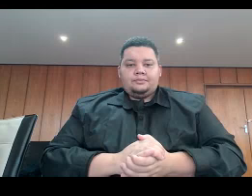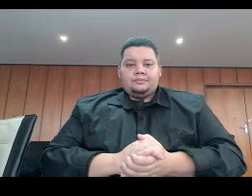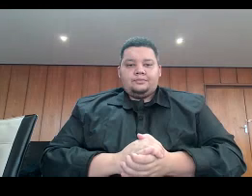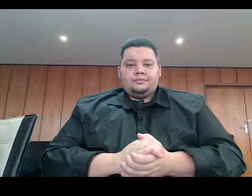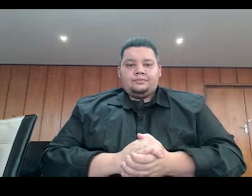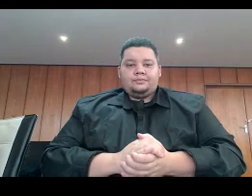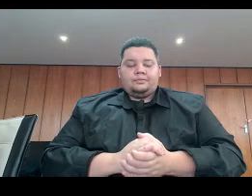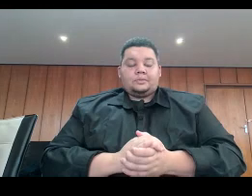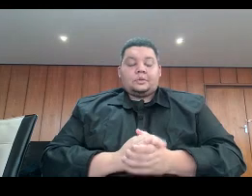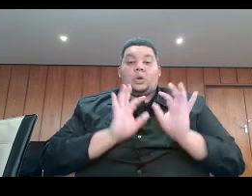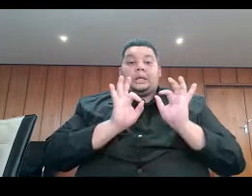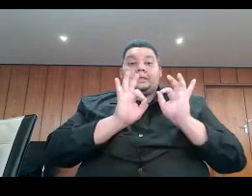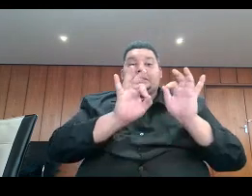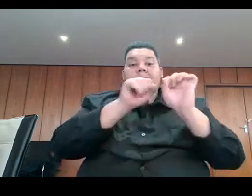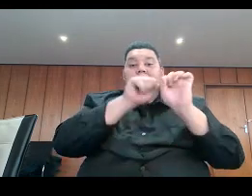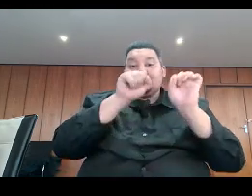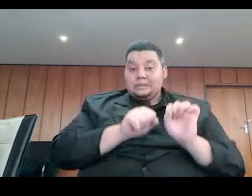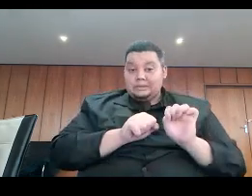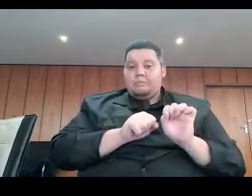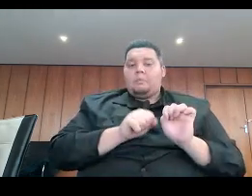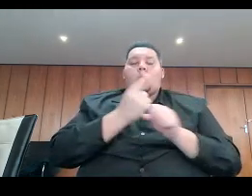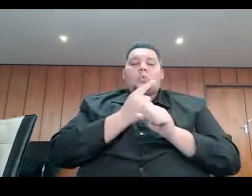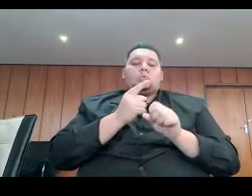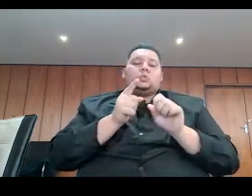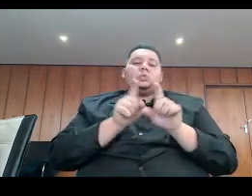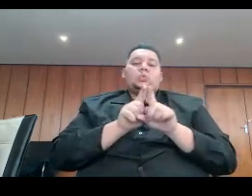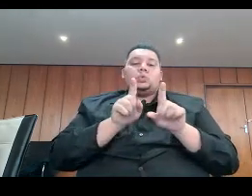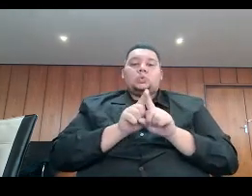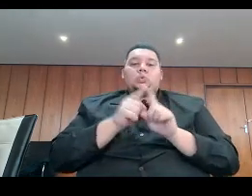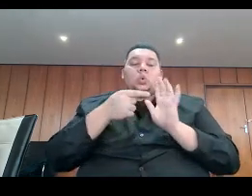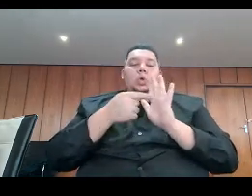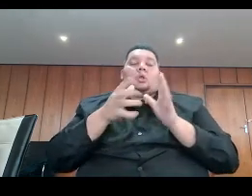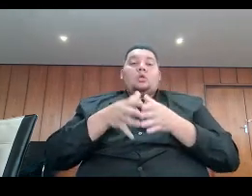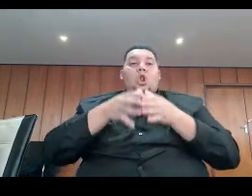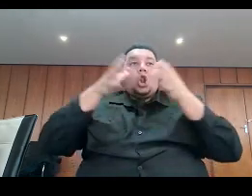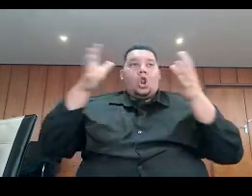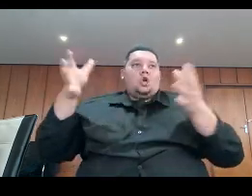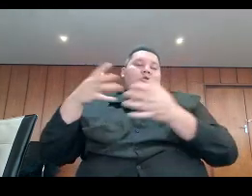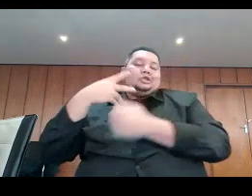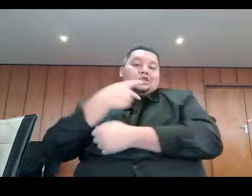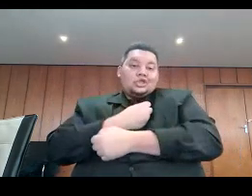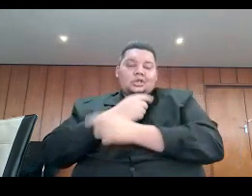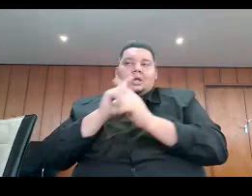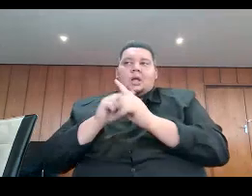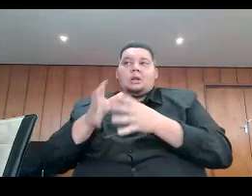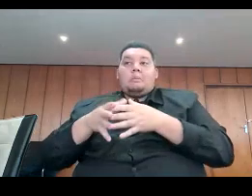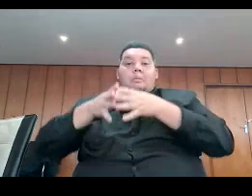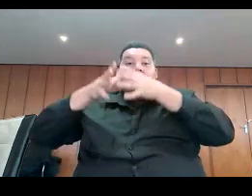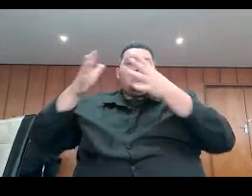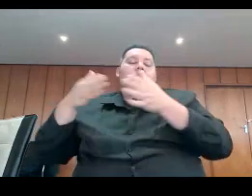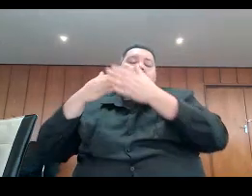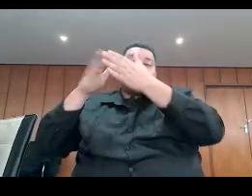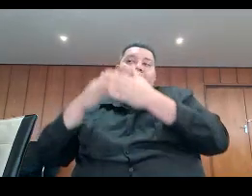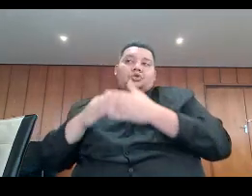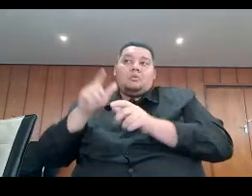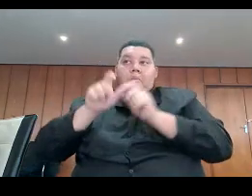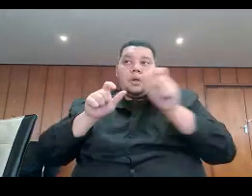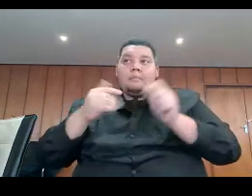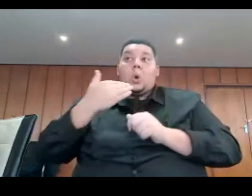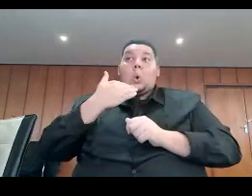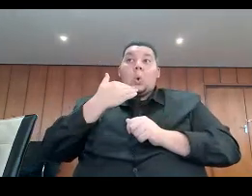The eugenics movement also led to the large-scale sterilization and mass extermination of people who